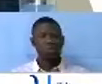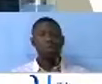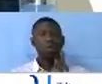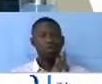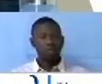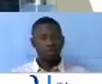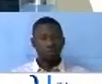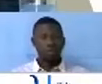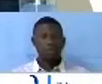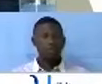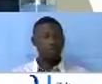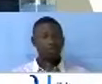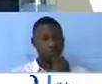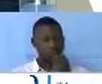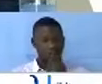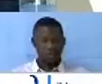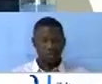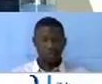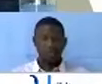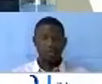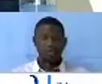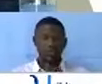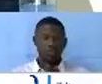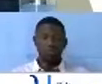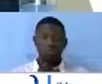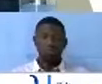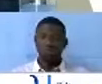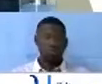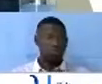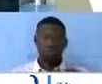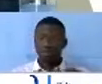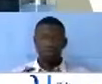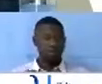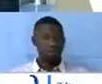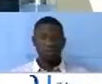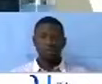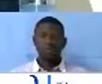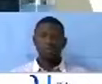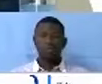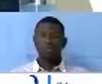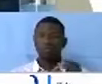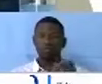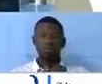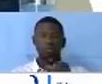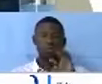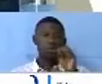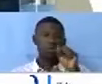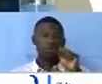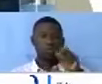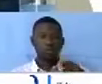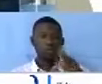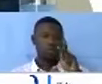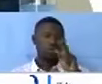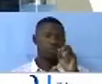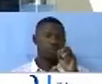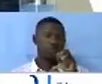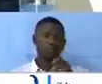But he did not say that you complained to Sonko to stop the